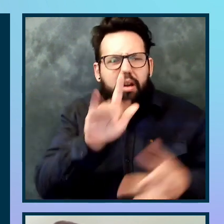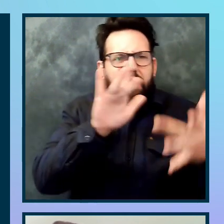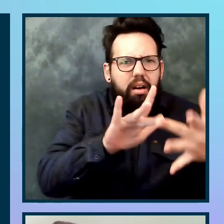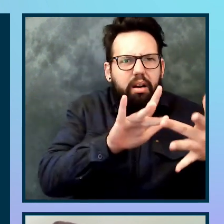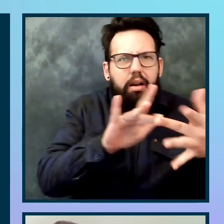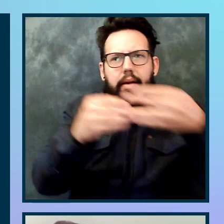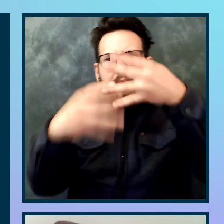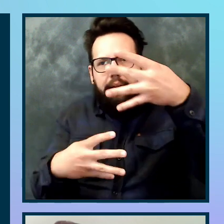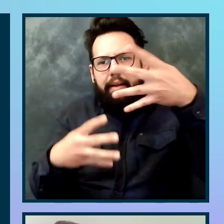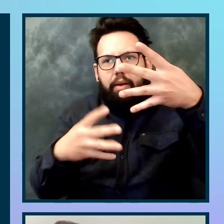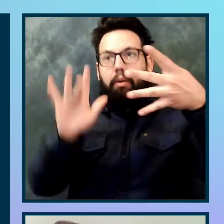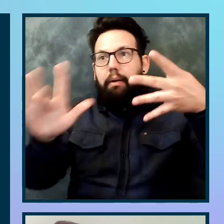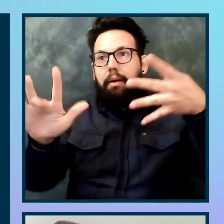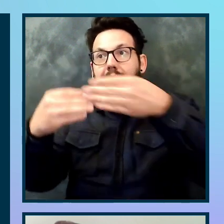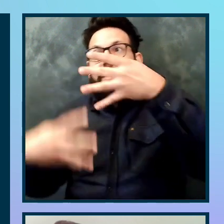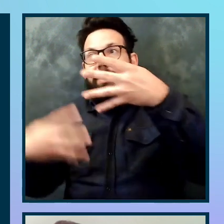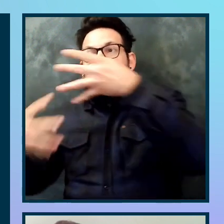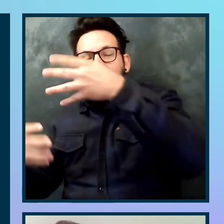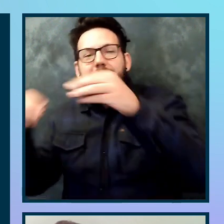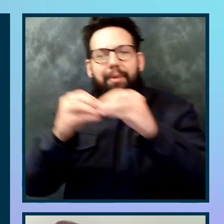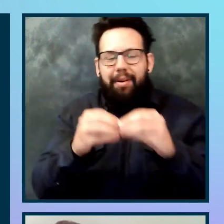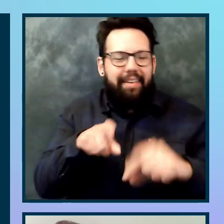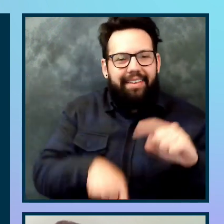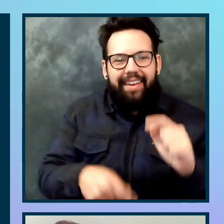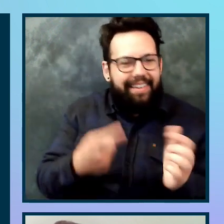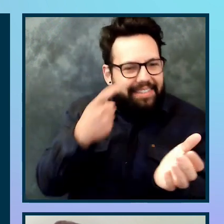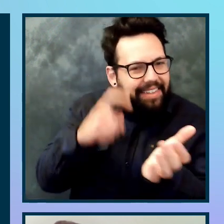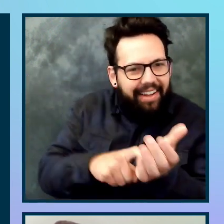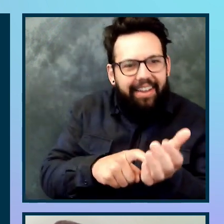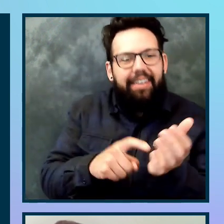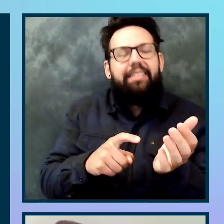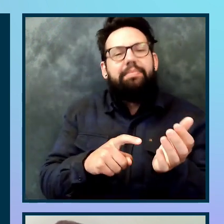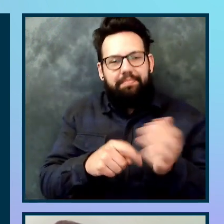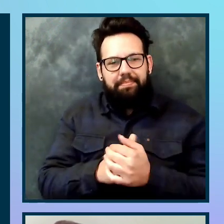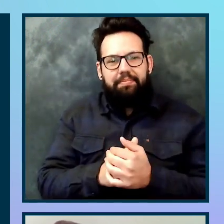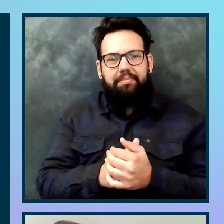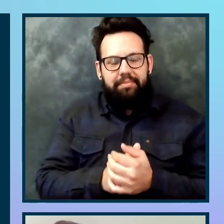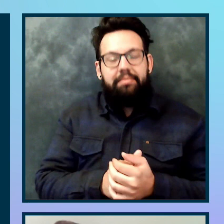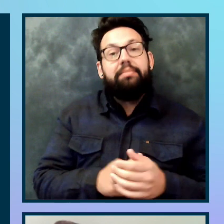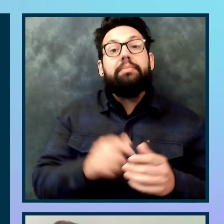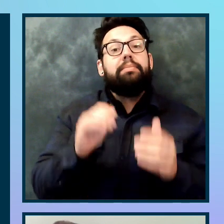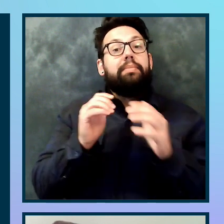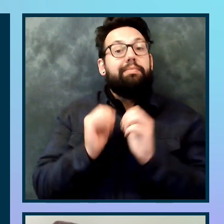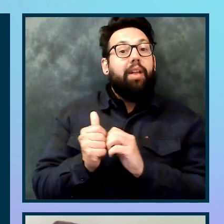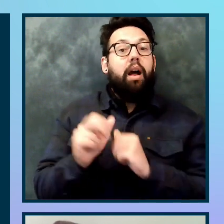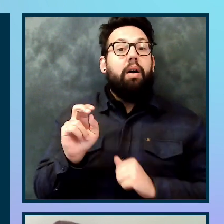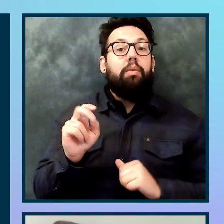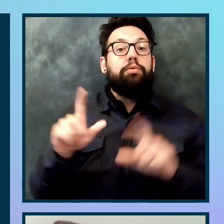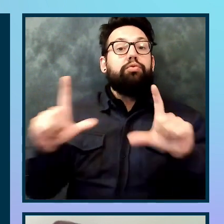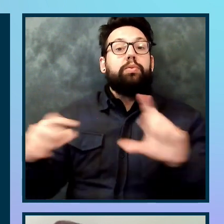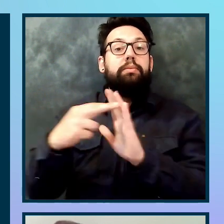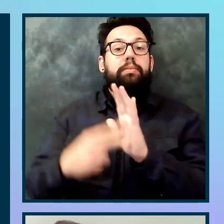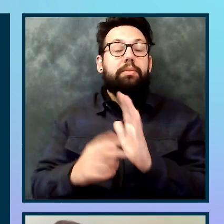not existent. We can tell that from going in the screen reader and navigating and tapping through the dropdown contents. And that's